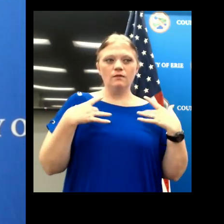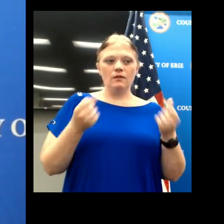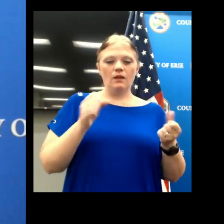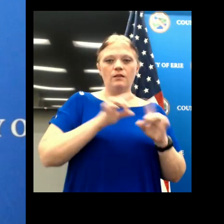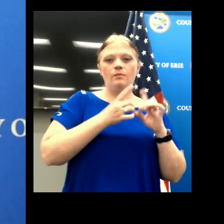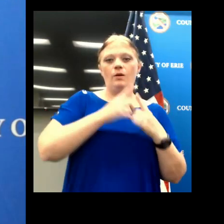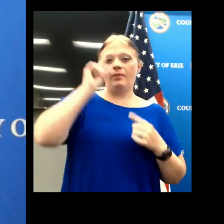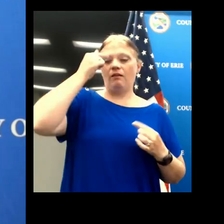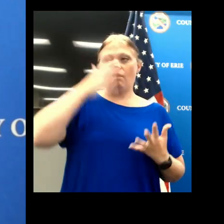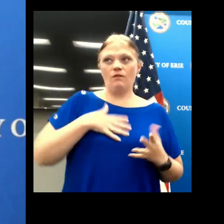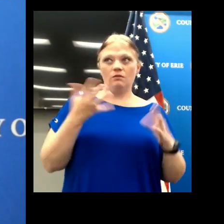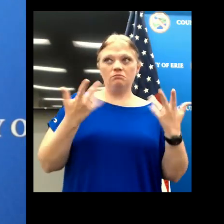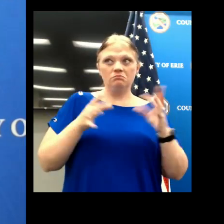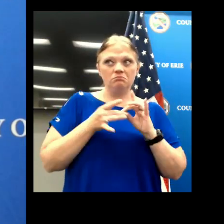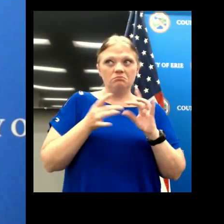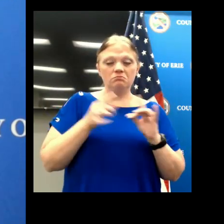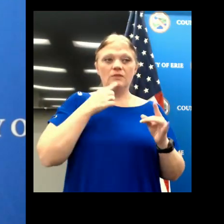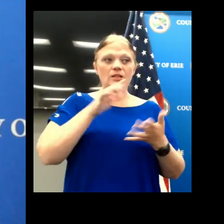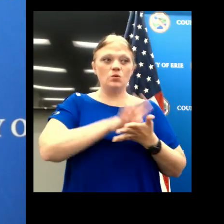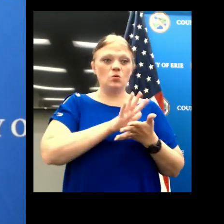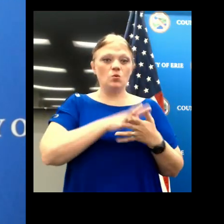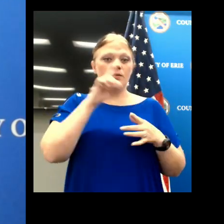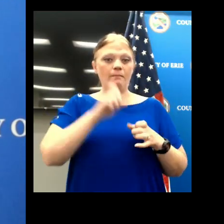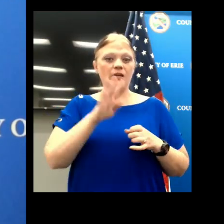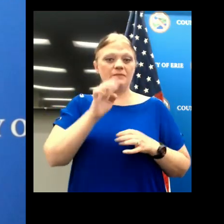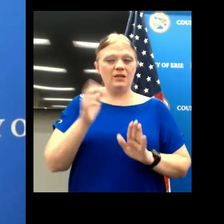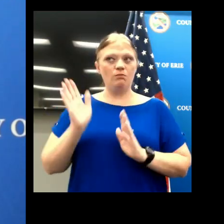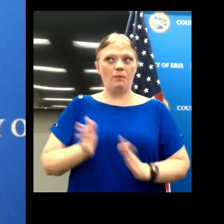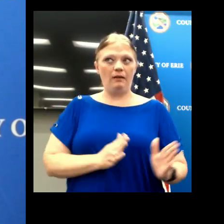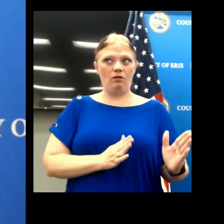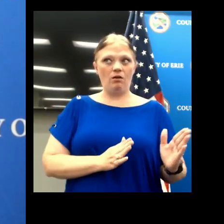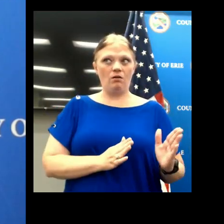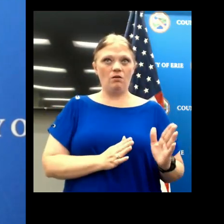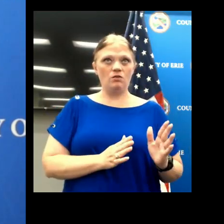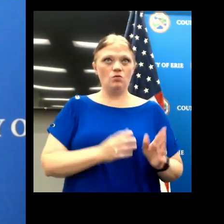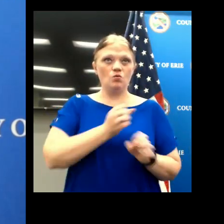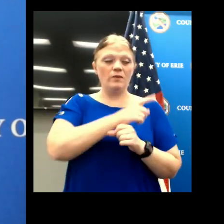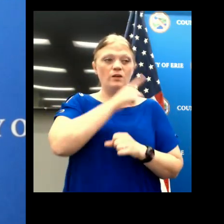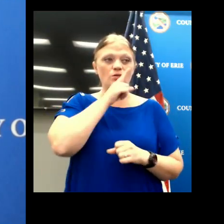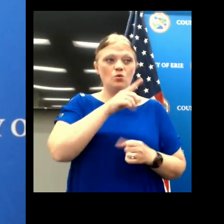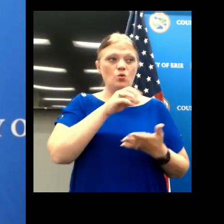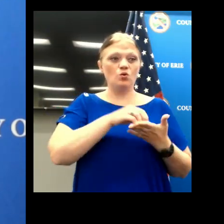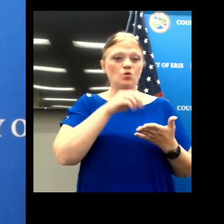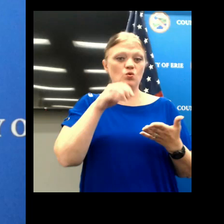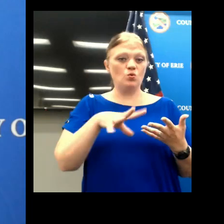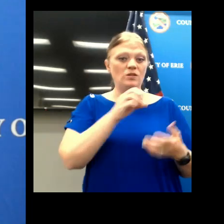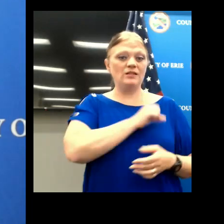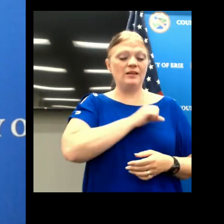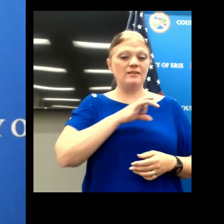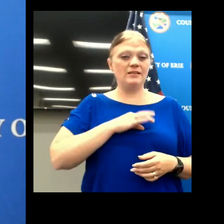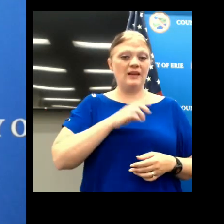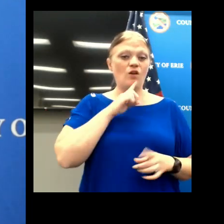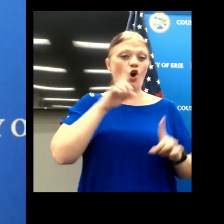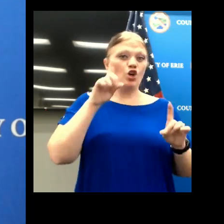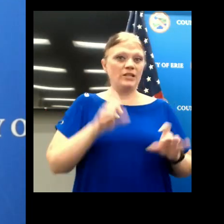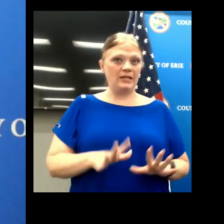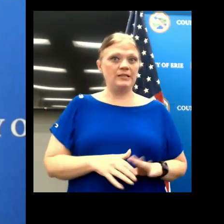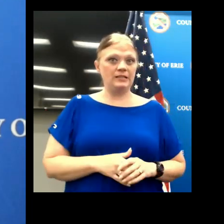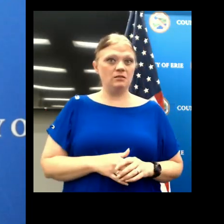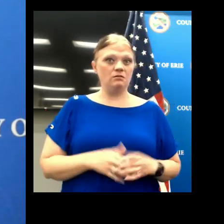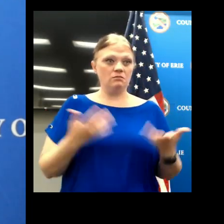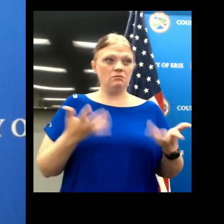has said is that the schools have to be prepared to ensure that students and staff are tested.